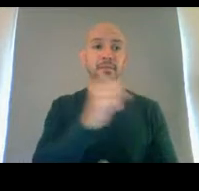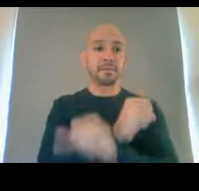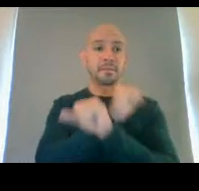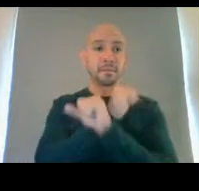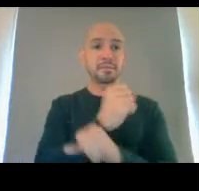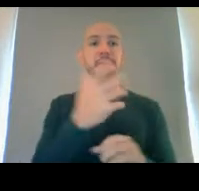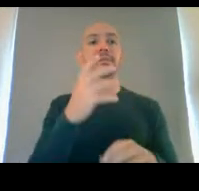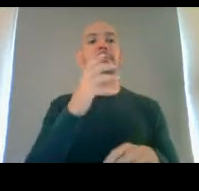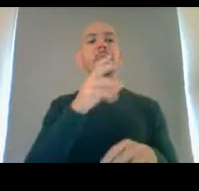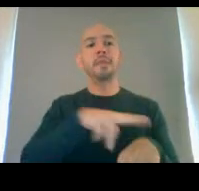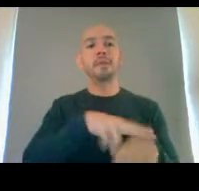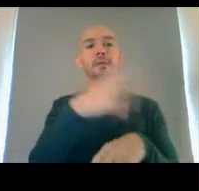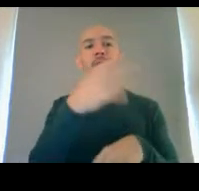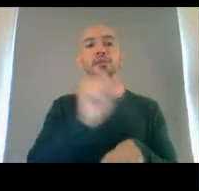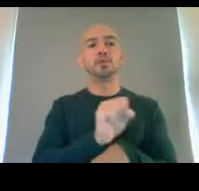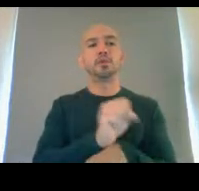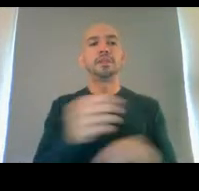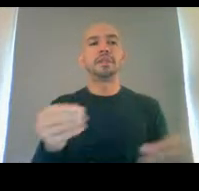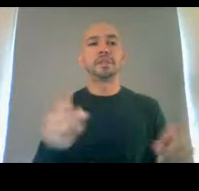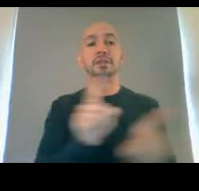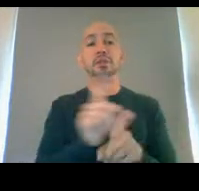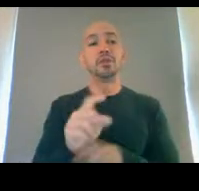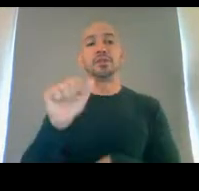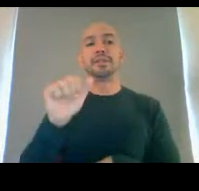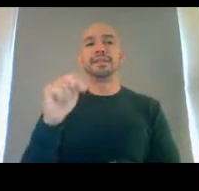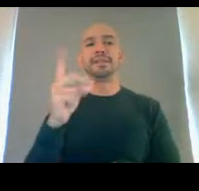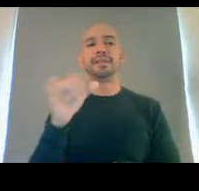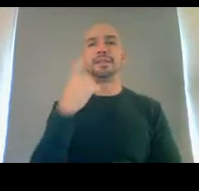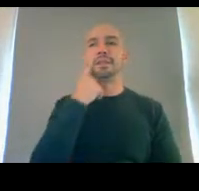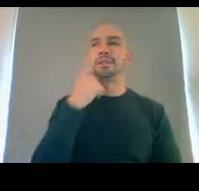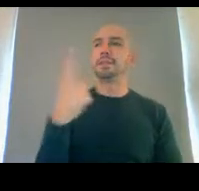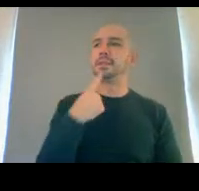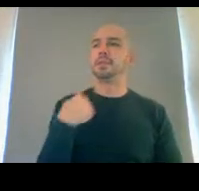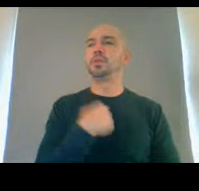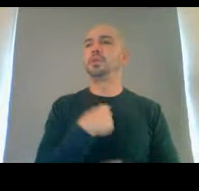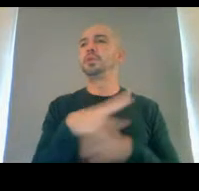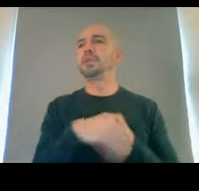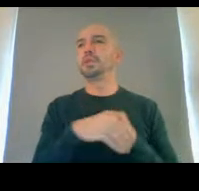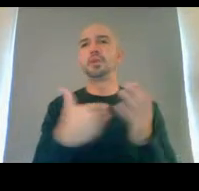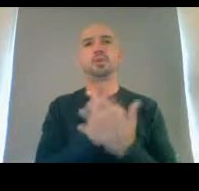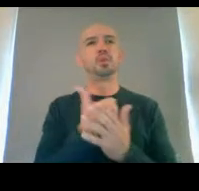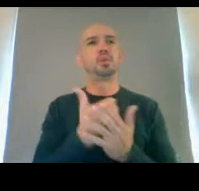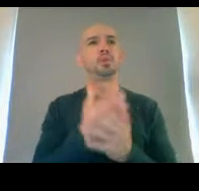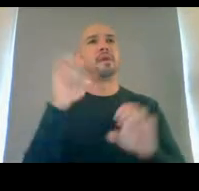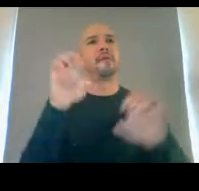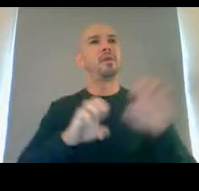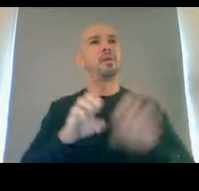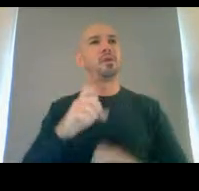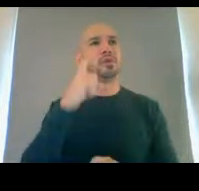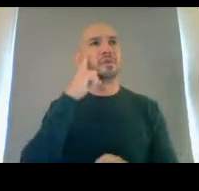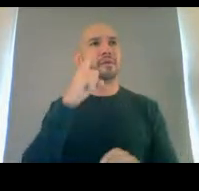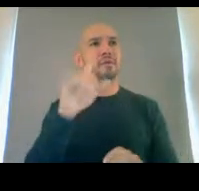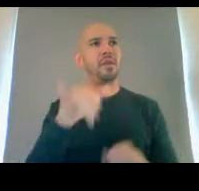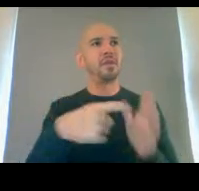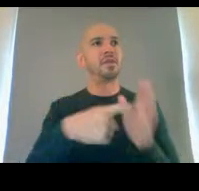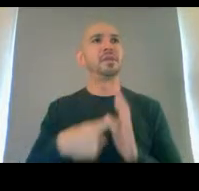lands um also as sandy mentioned we've added new evaluation criteria related to community